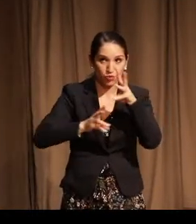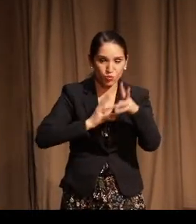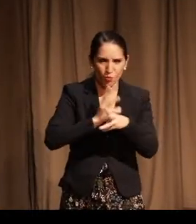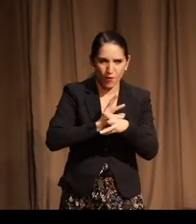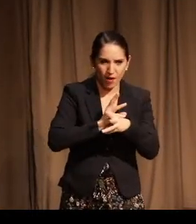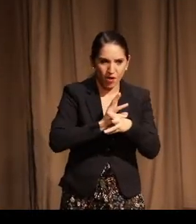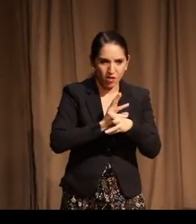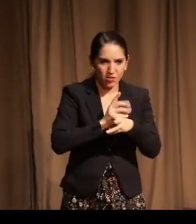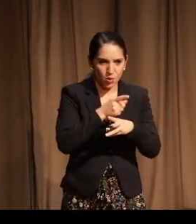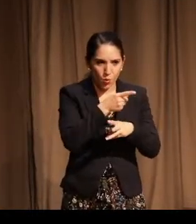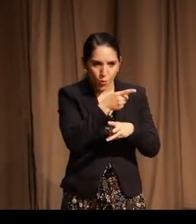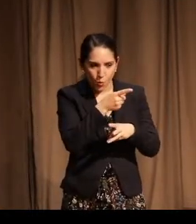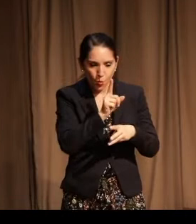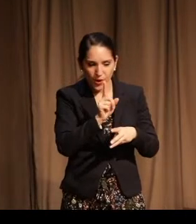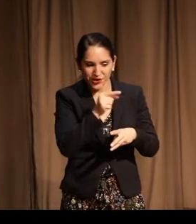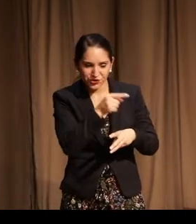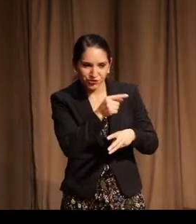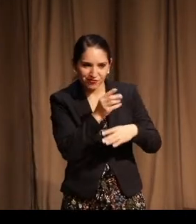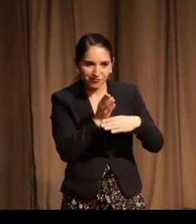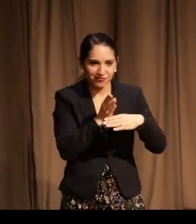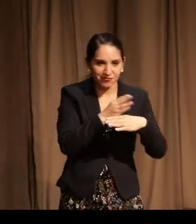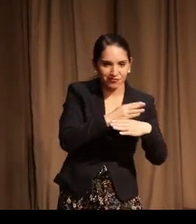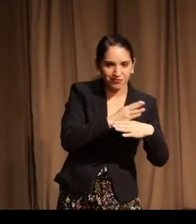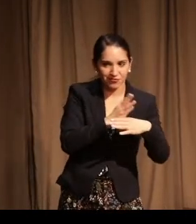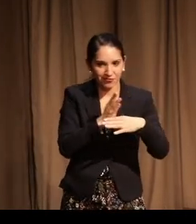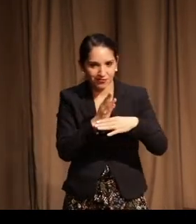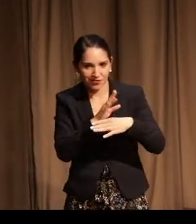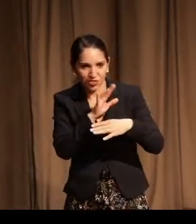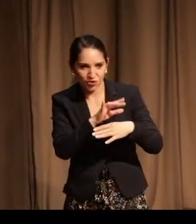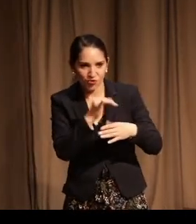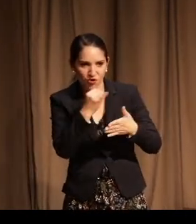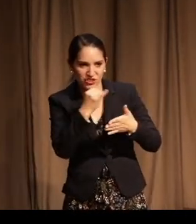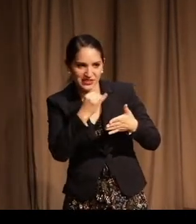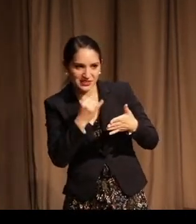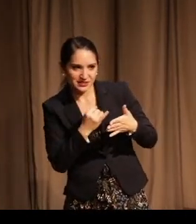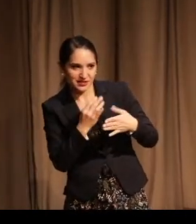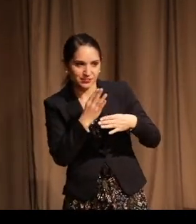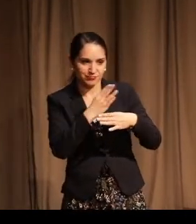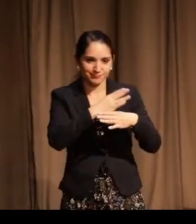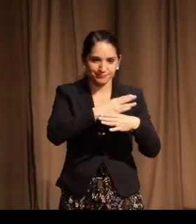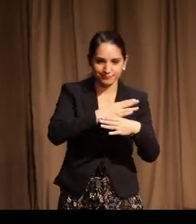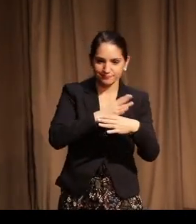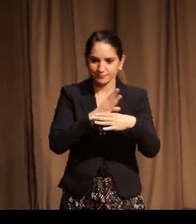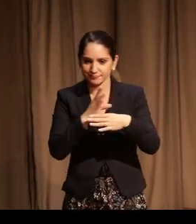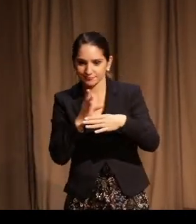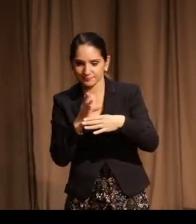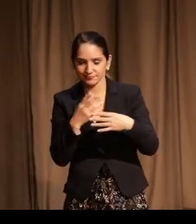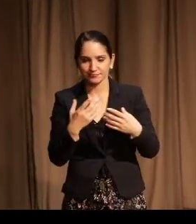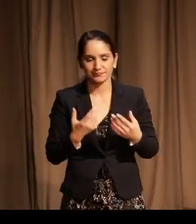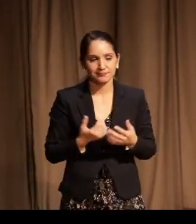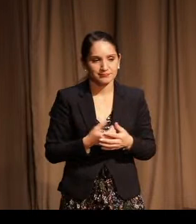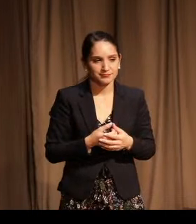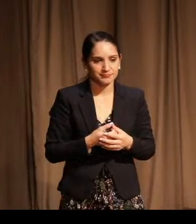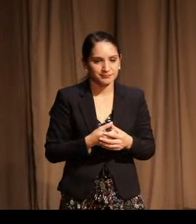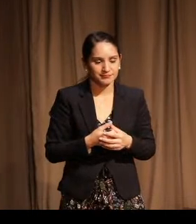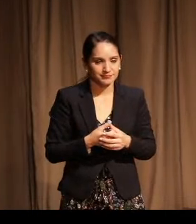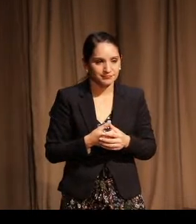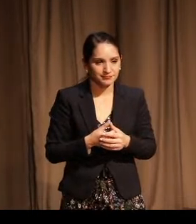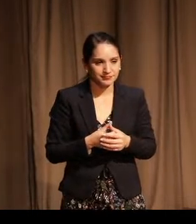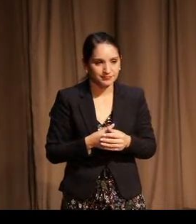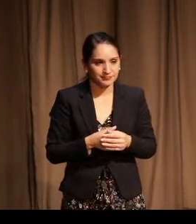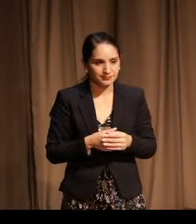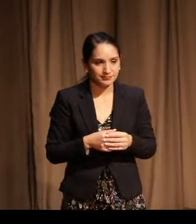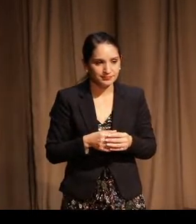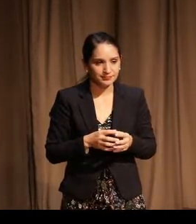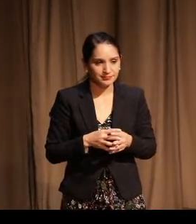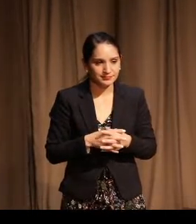as like a lineage? Like what is your like artistic lineage or like place or kind of like I'm trying to think